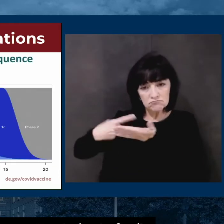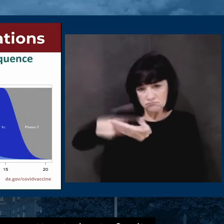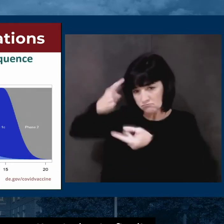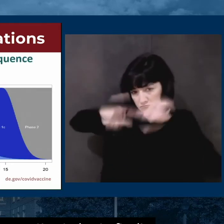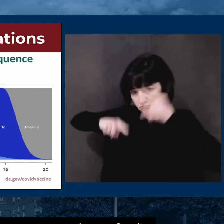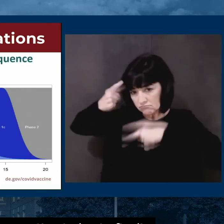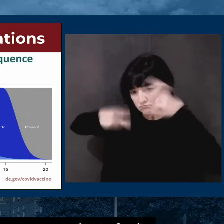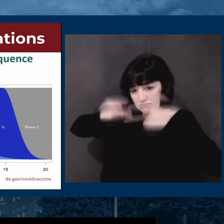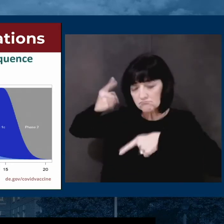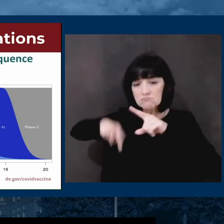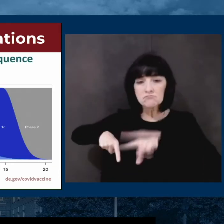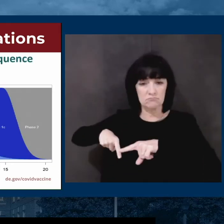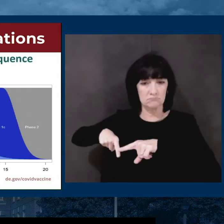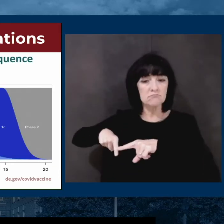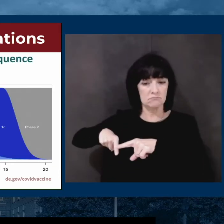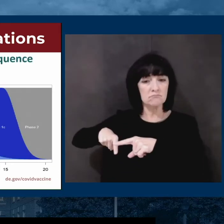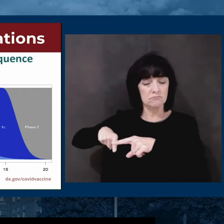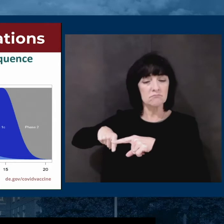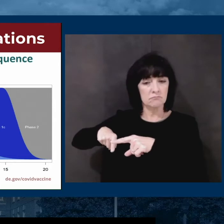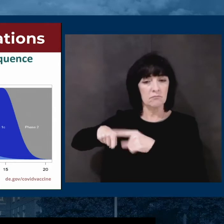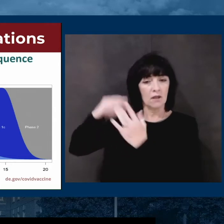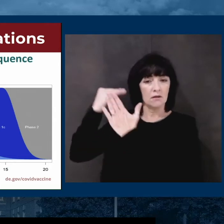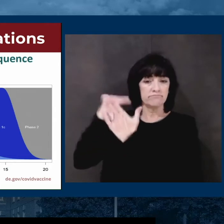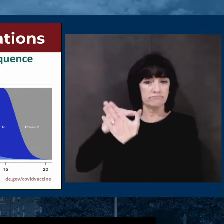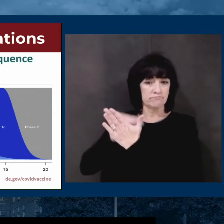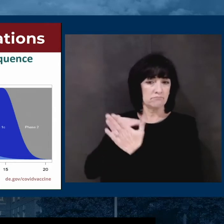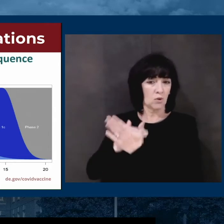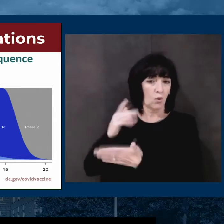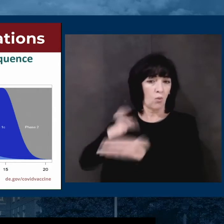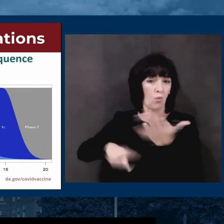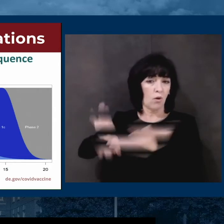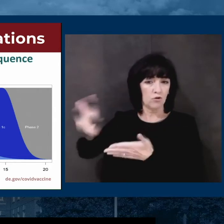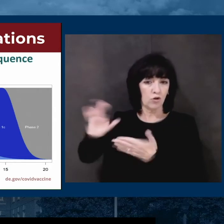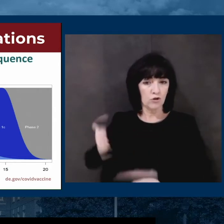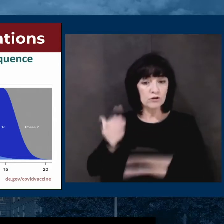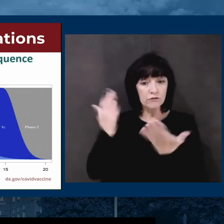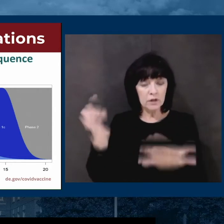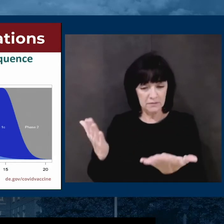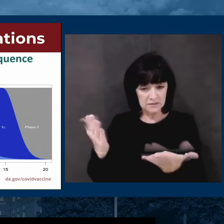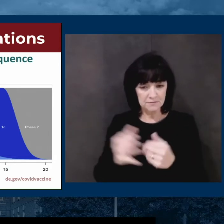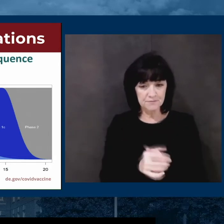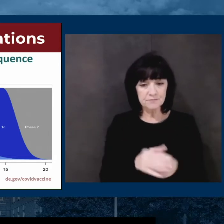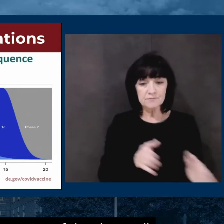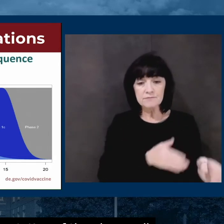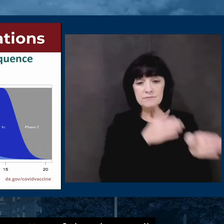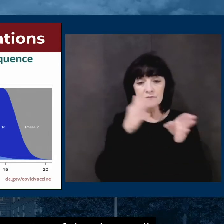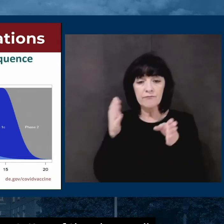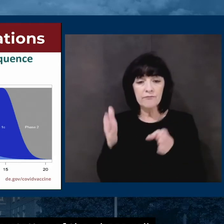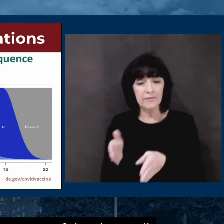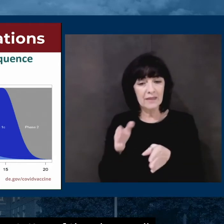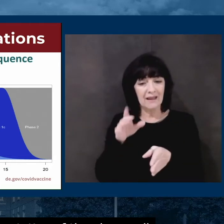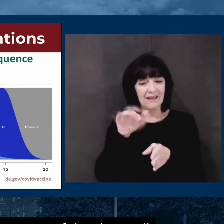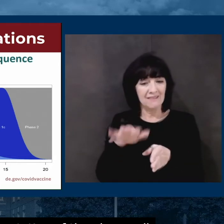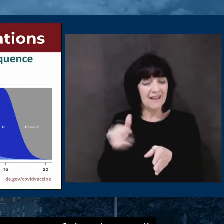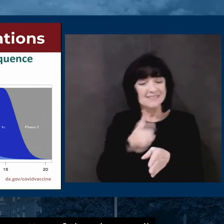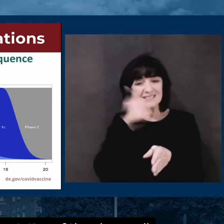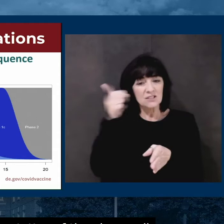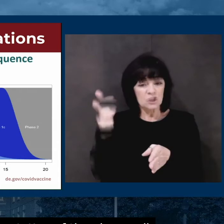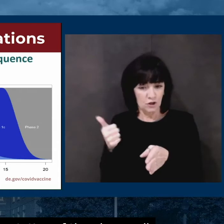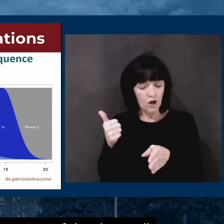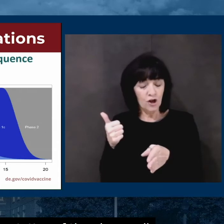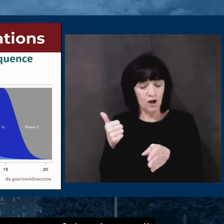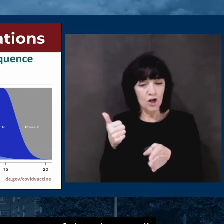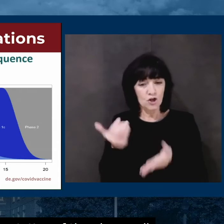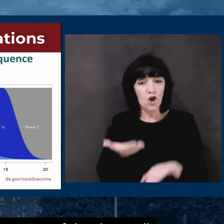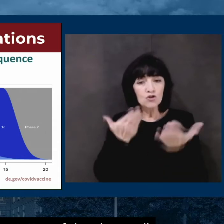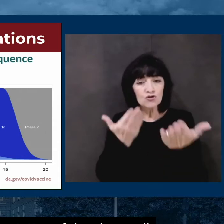At the next slide, you're going to see another interpretation of the phased rollout approach of the vaccine. And here you can kind of see again what I emphasized before is